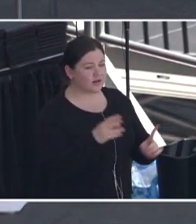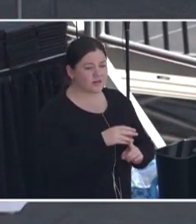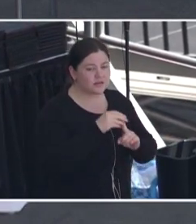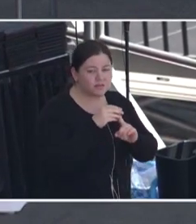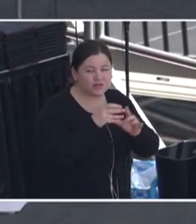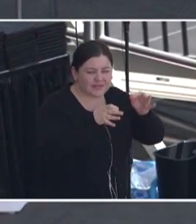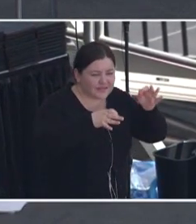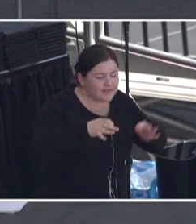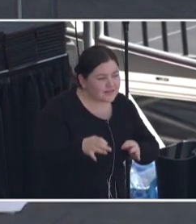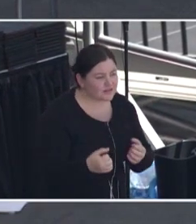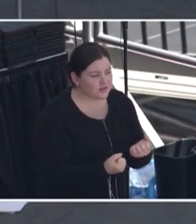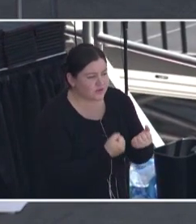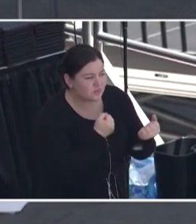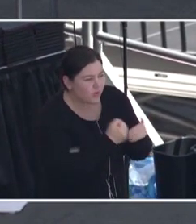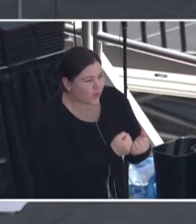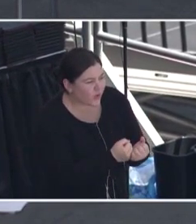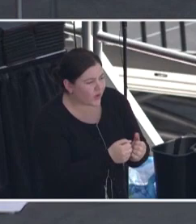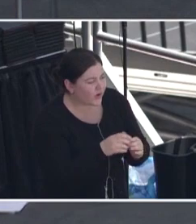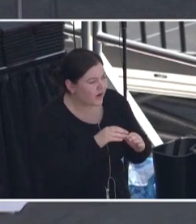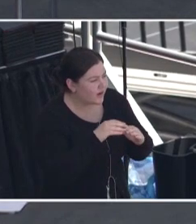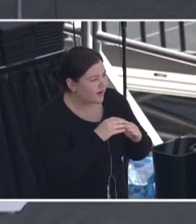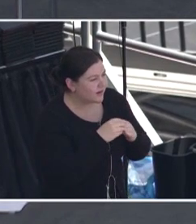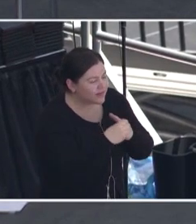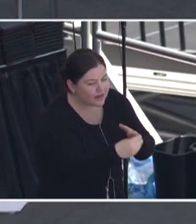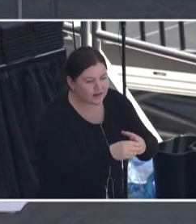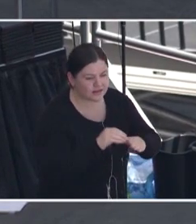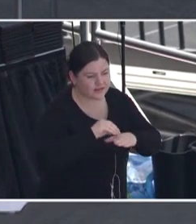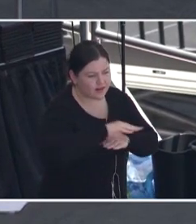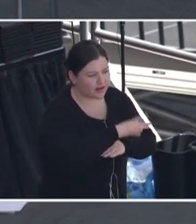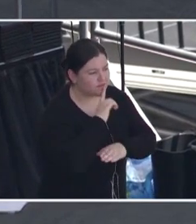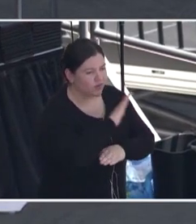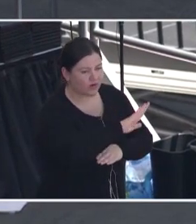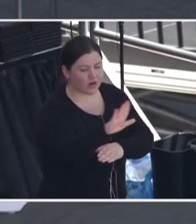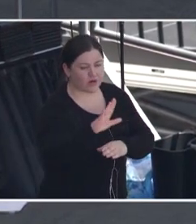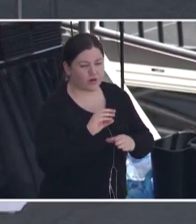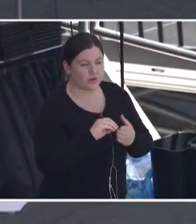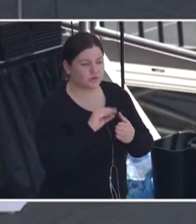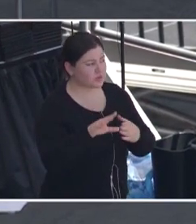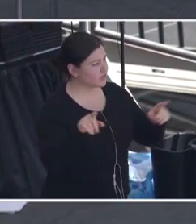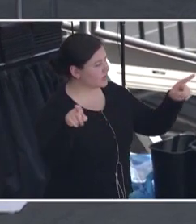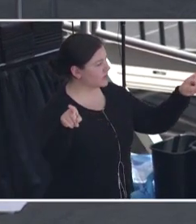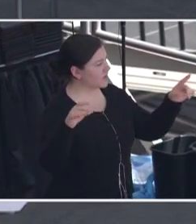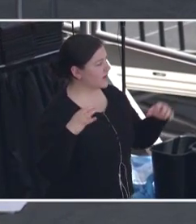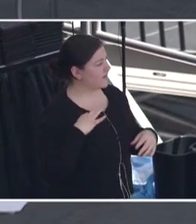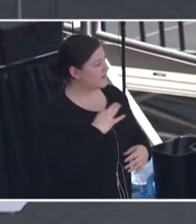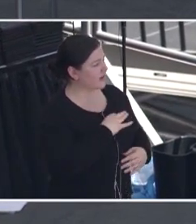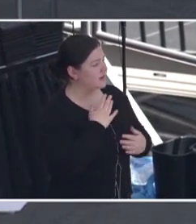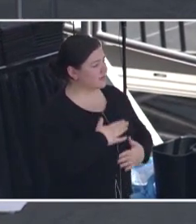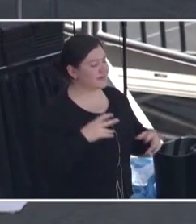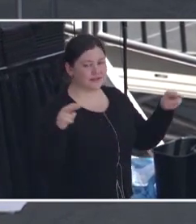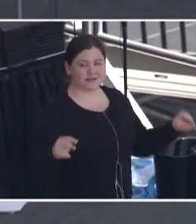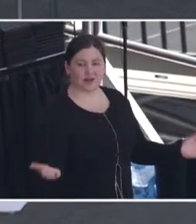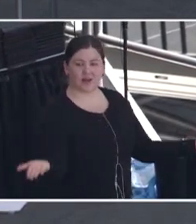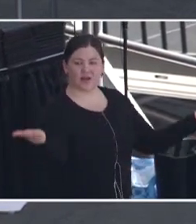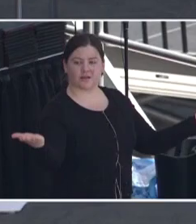support, and direction for the students of Bergen Community College. Will the faculty please rise?